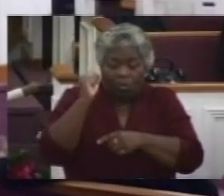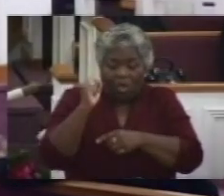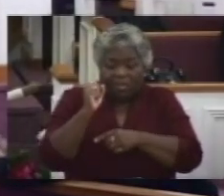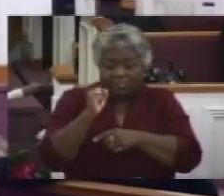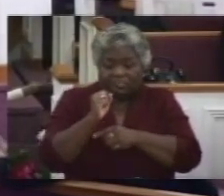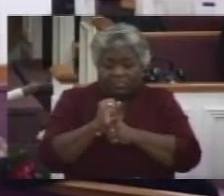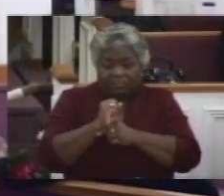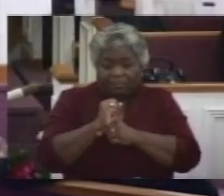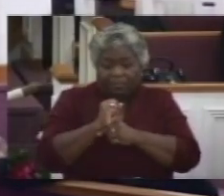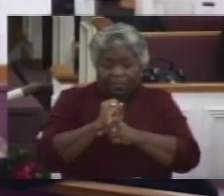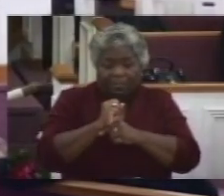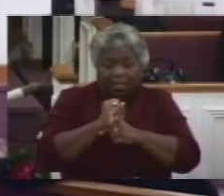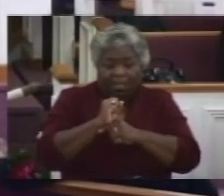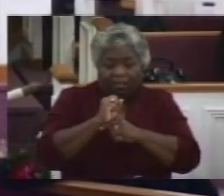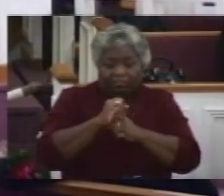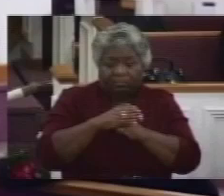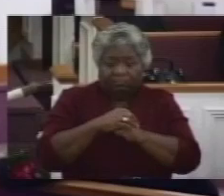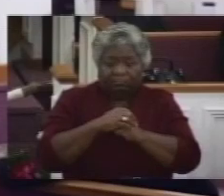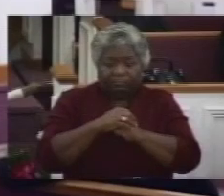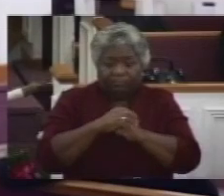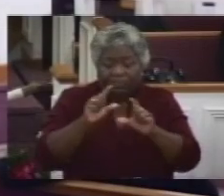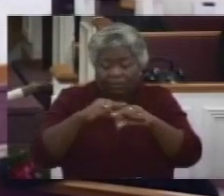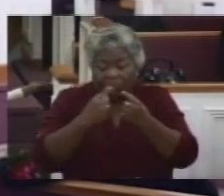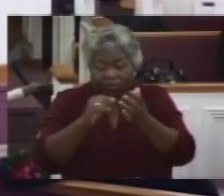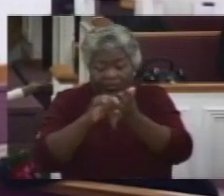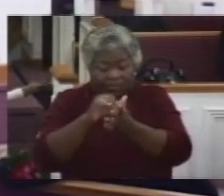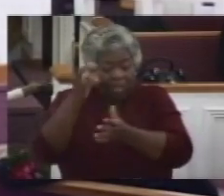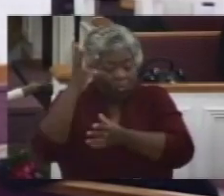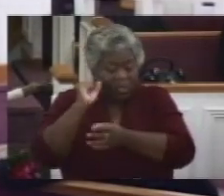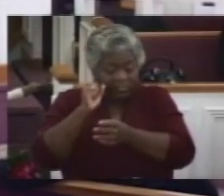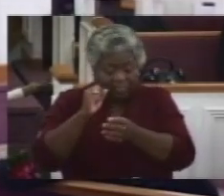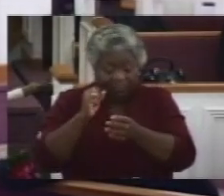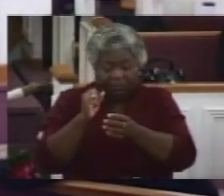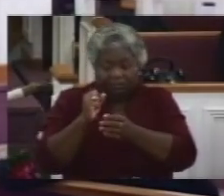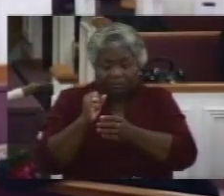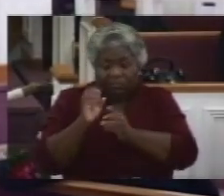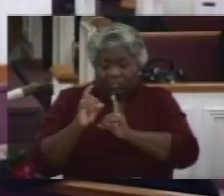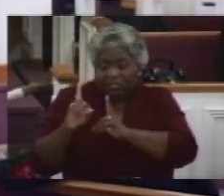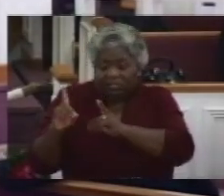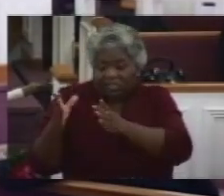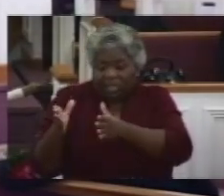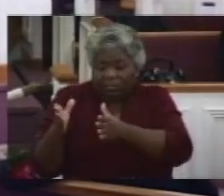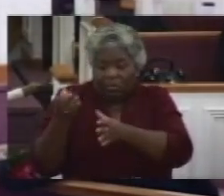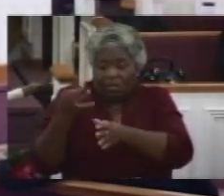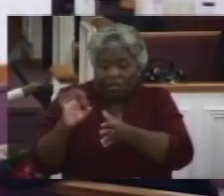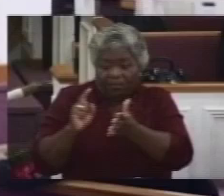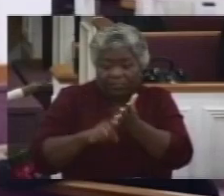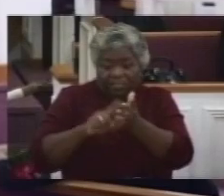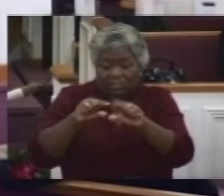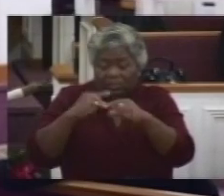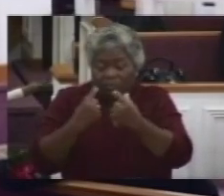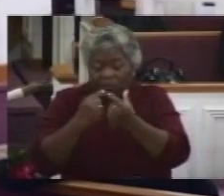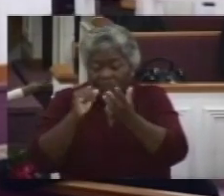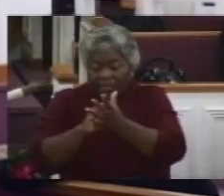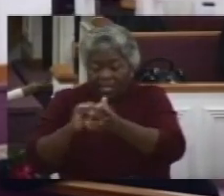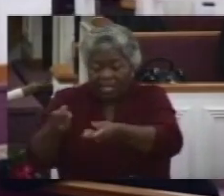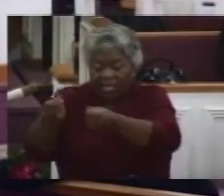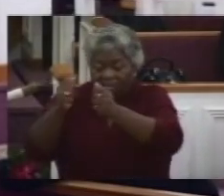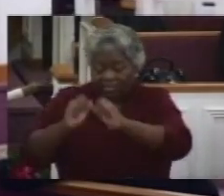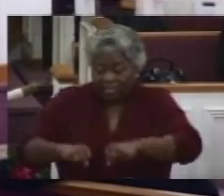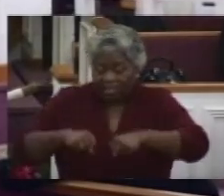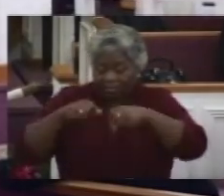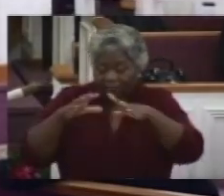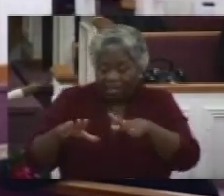the Epicureans, who were the disciples of Epicurus, who gave up